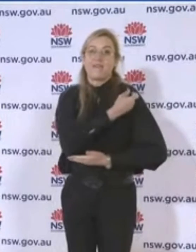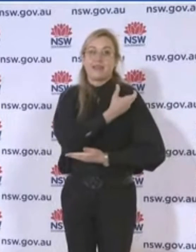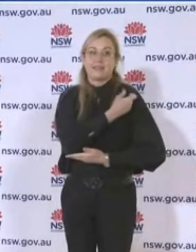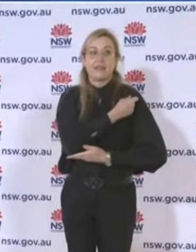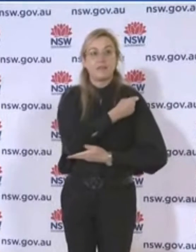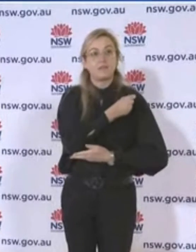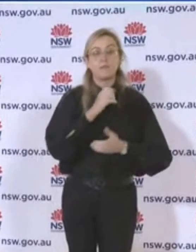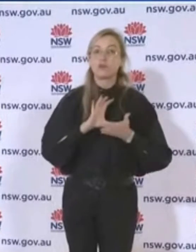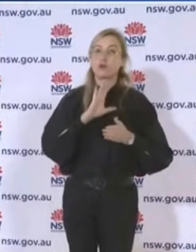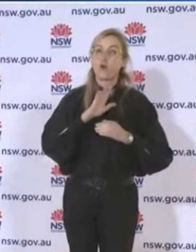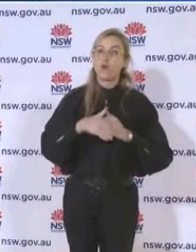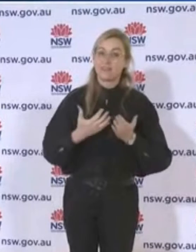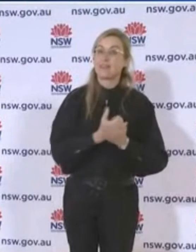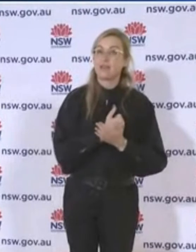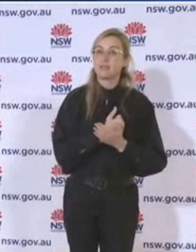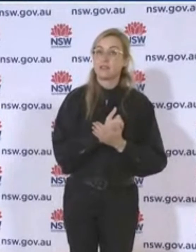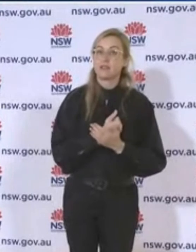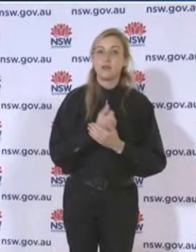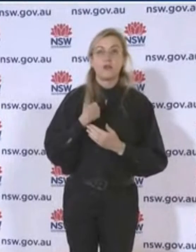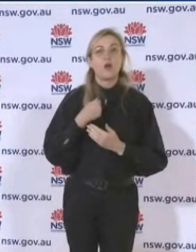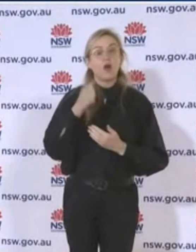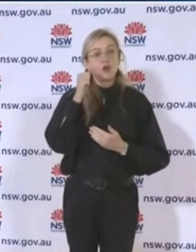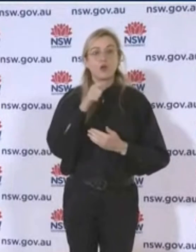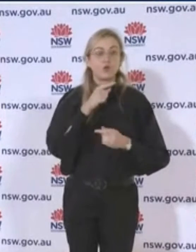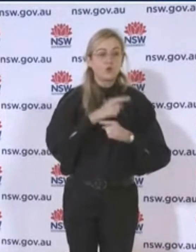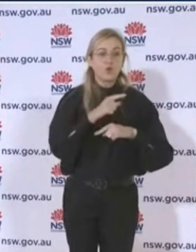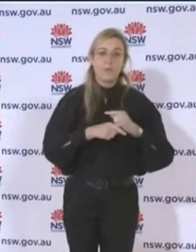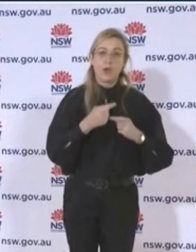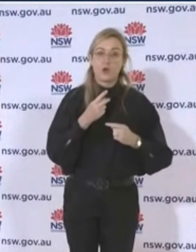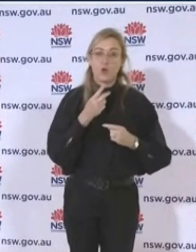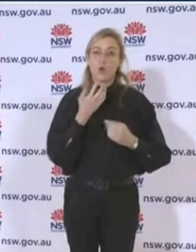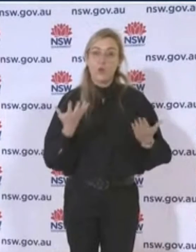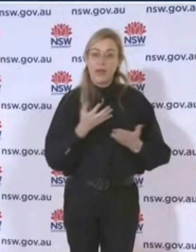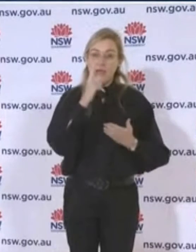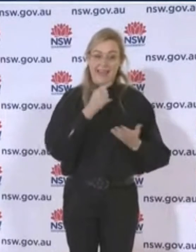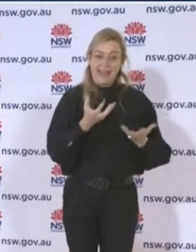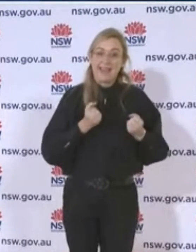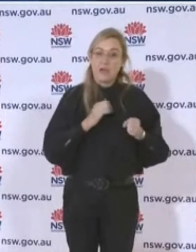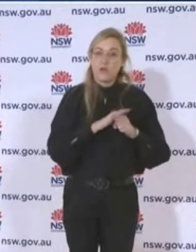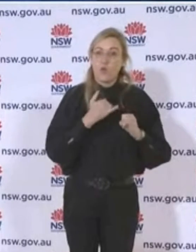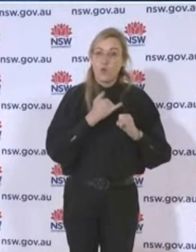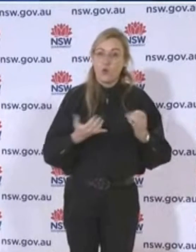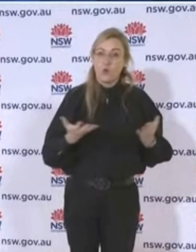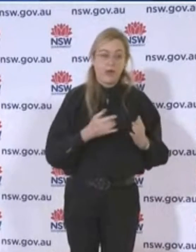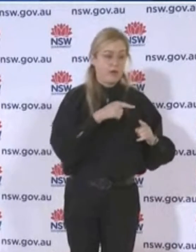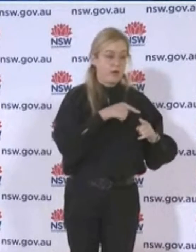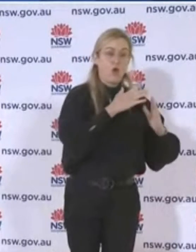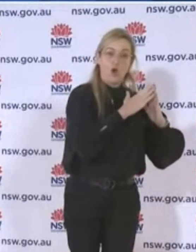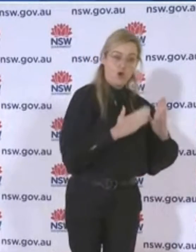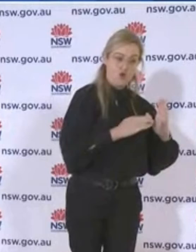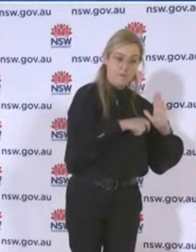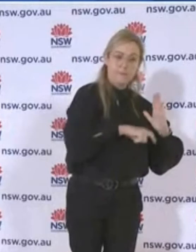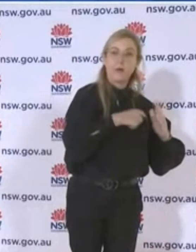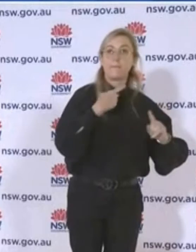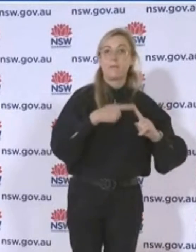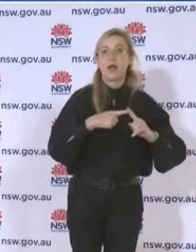you get to hear the message about workplaces and households being the two places where the vaccine is spreading. So we've learned so much in the last 6 or